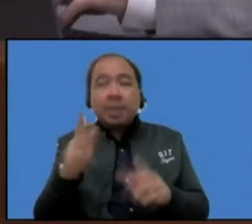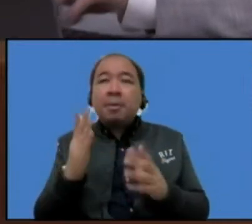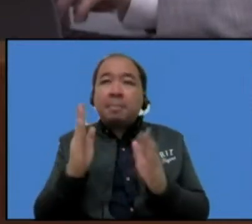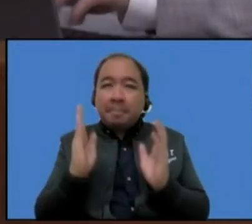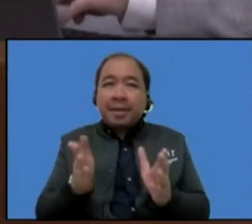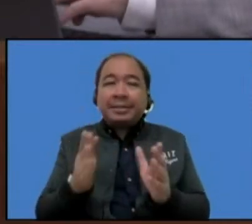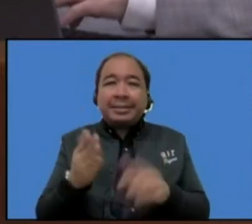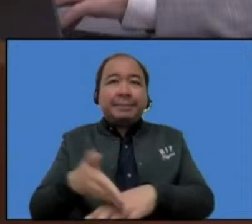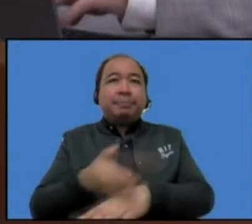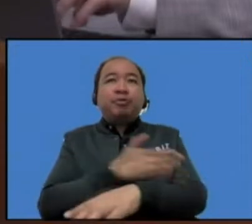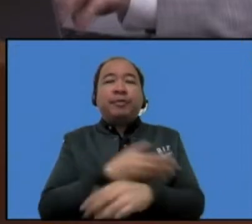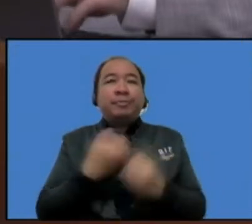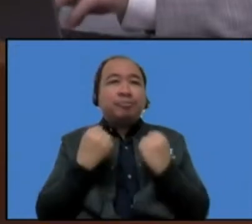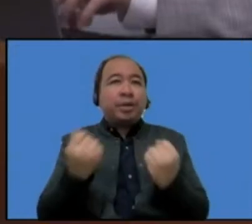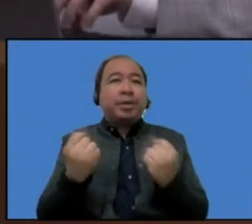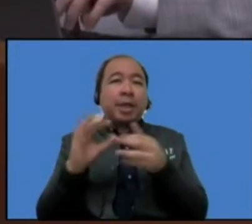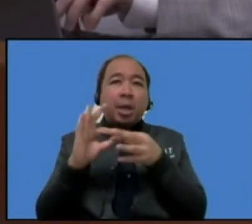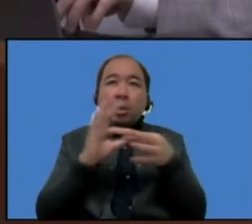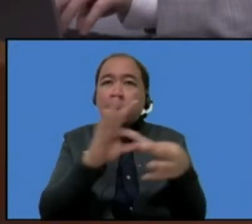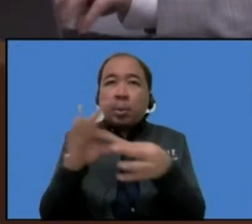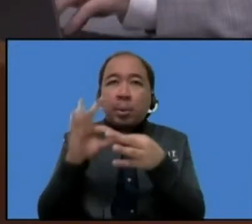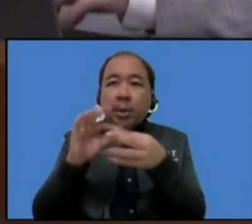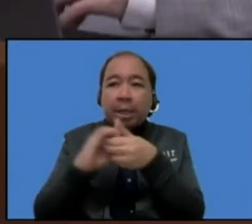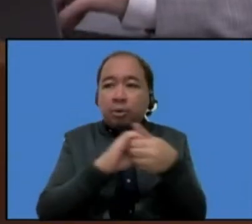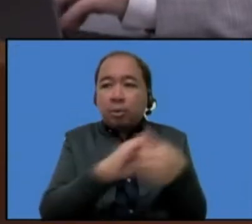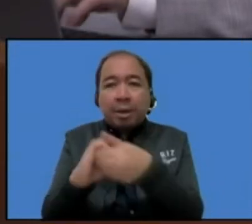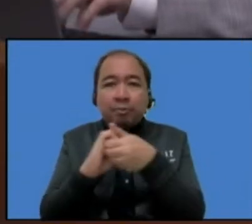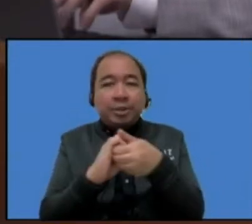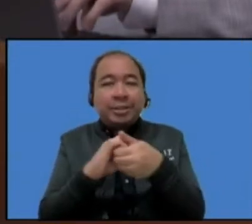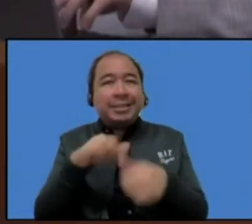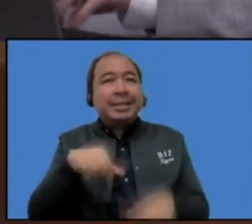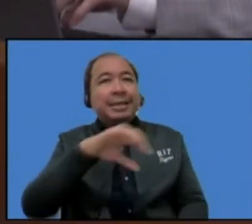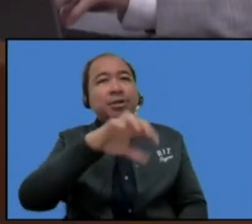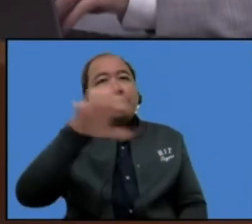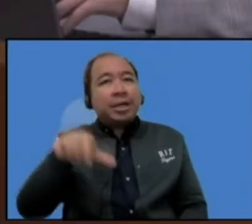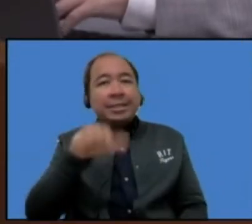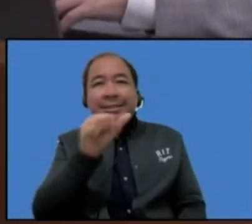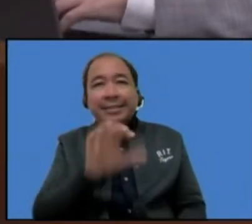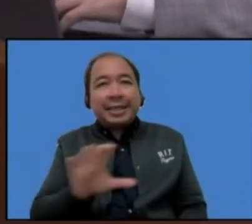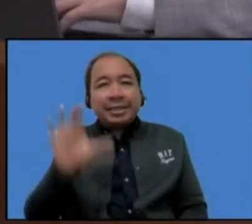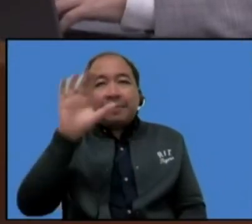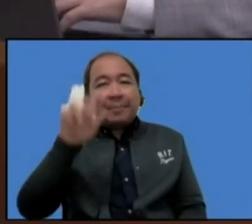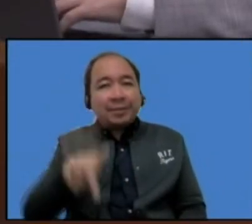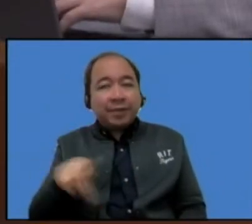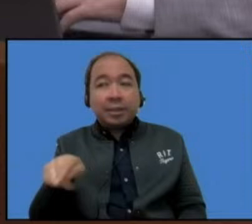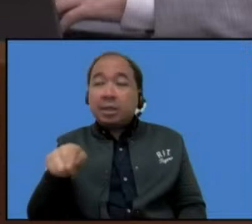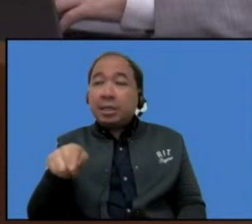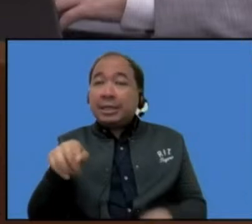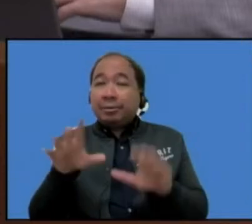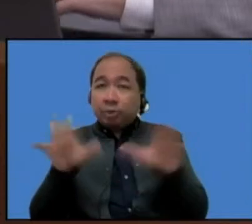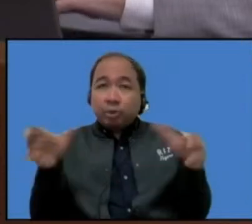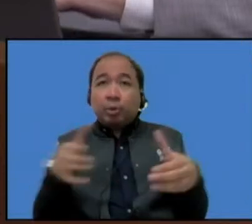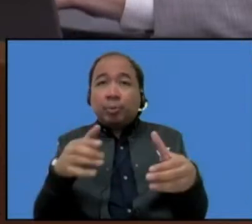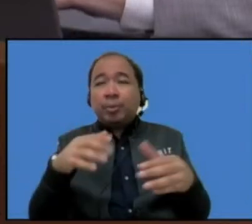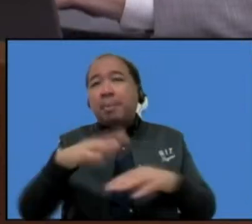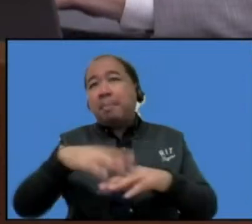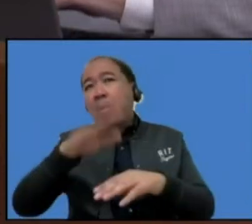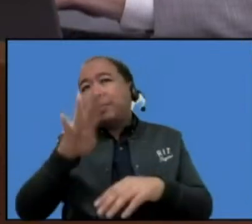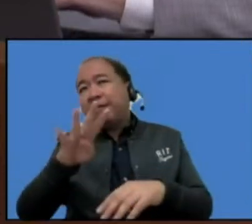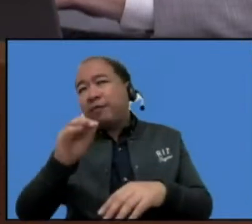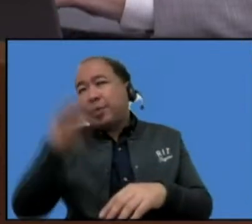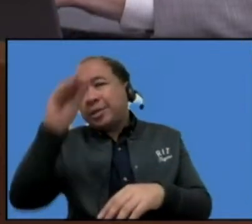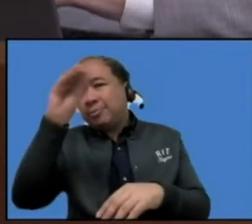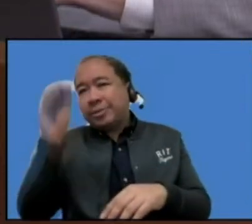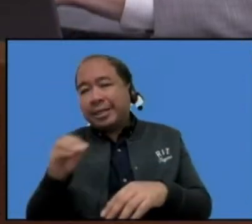coordination and collaboration within the Asian-Pacific region, given that the region accounts for nearly 40% of the world's